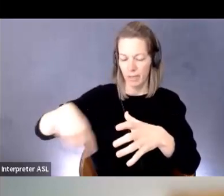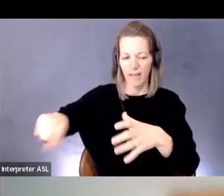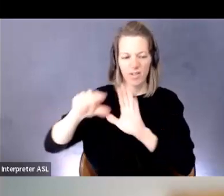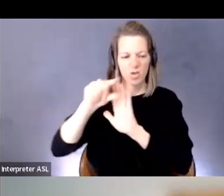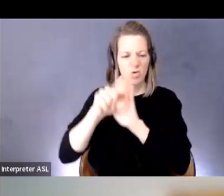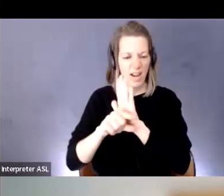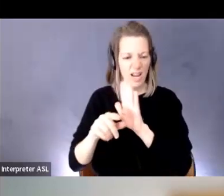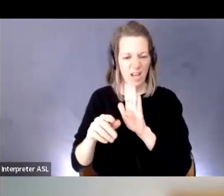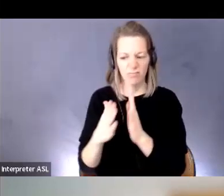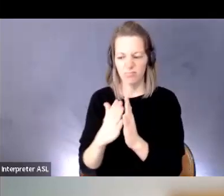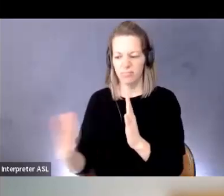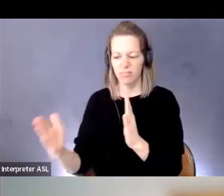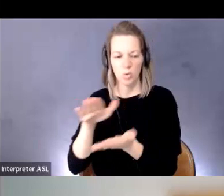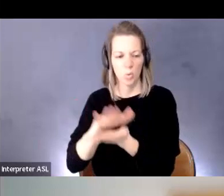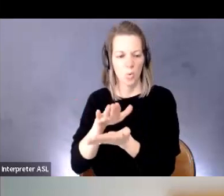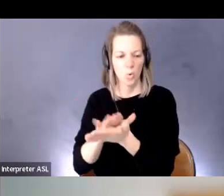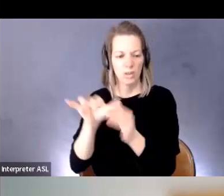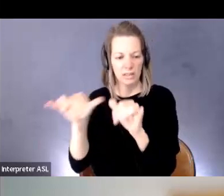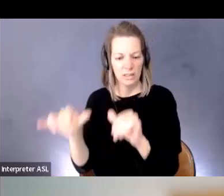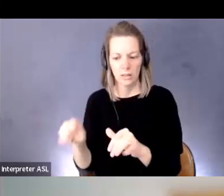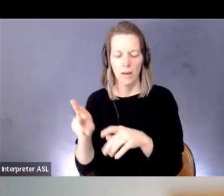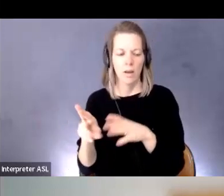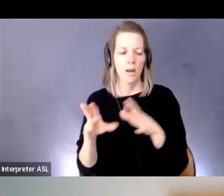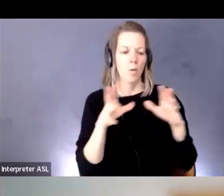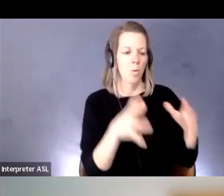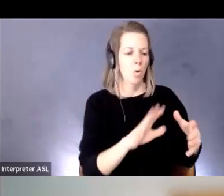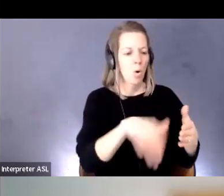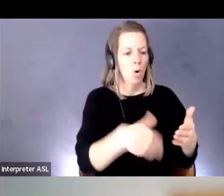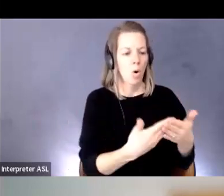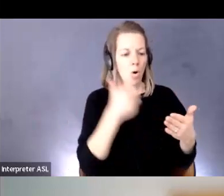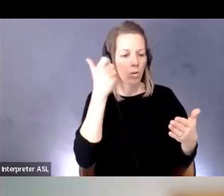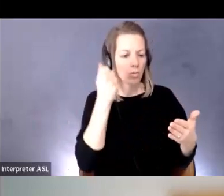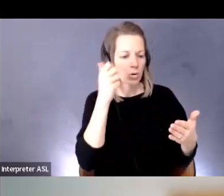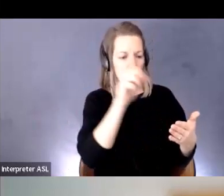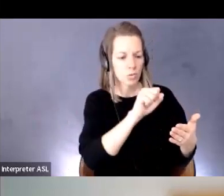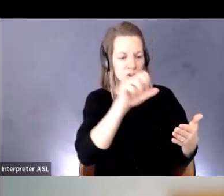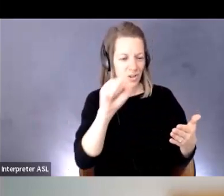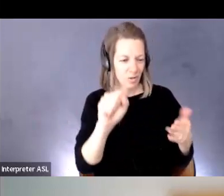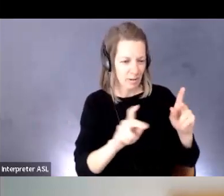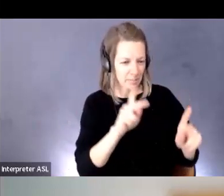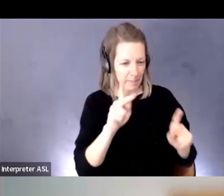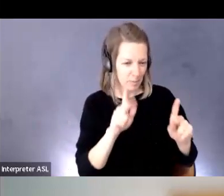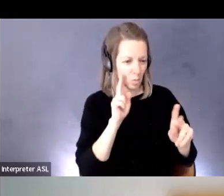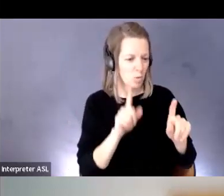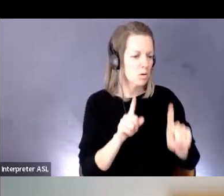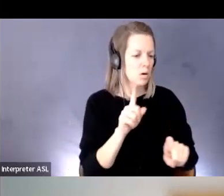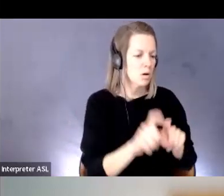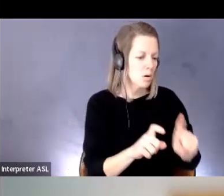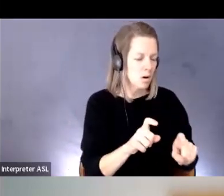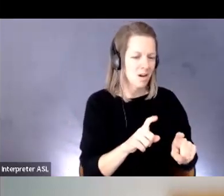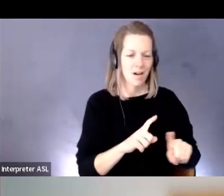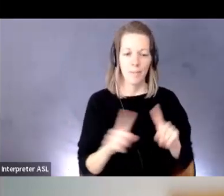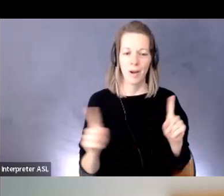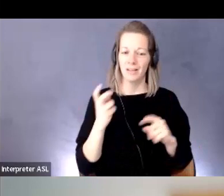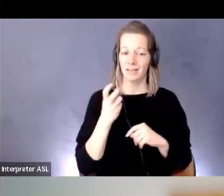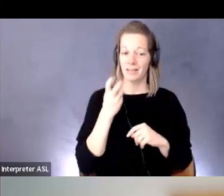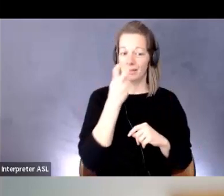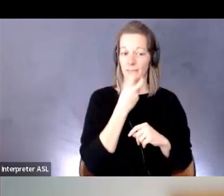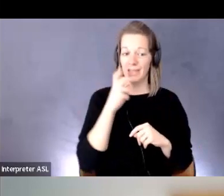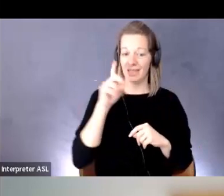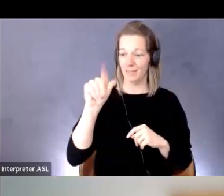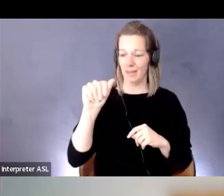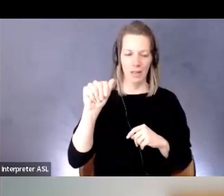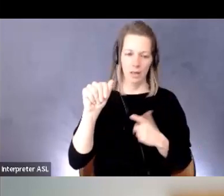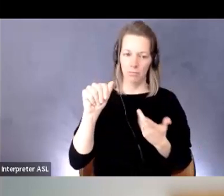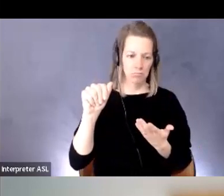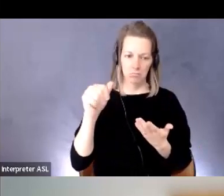public school system, or they might survey all Social Security beneficiaries. But significant speech disability can and